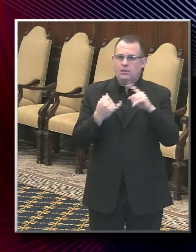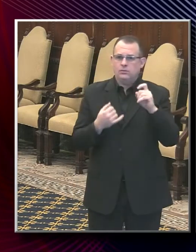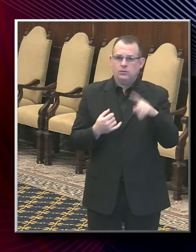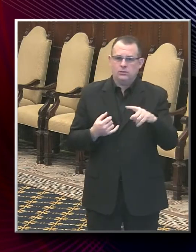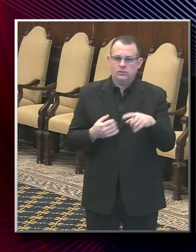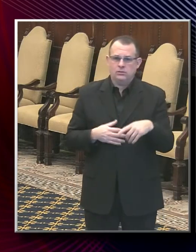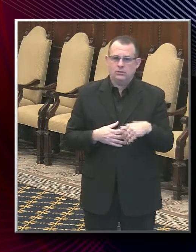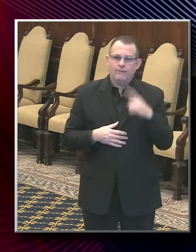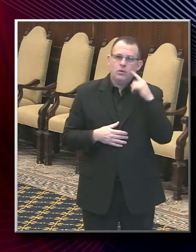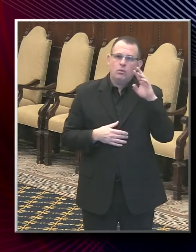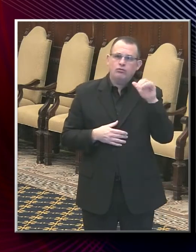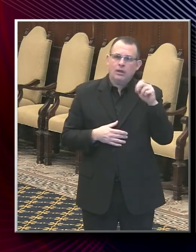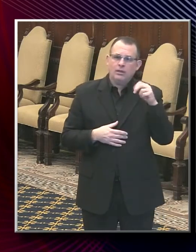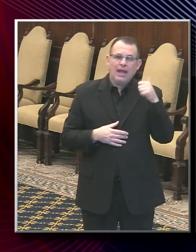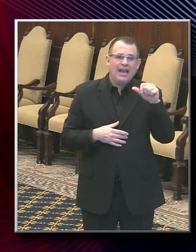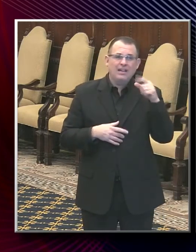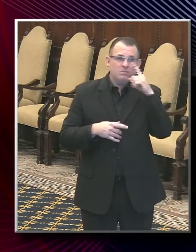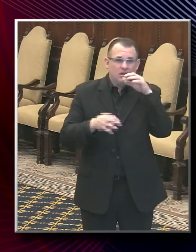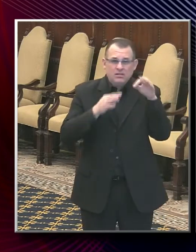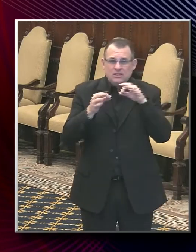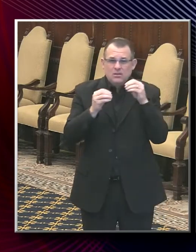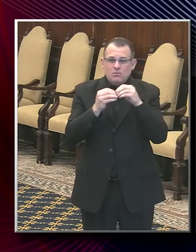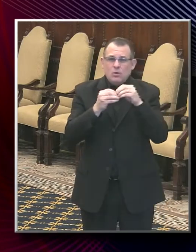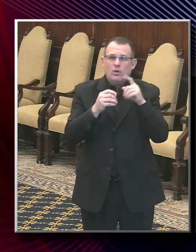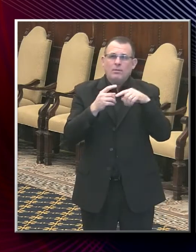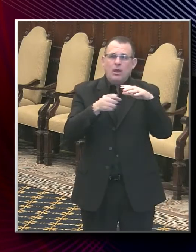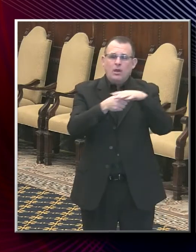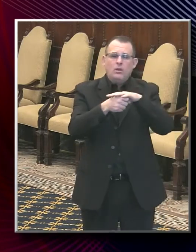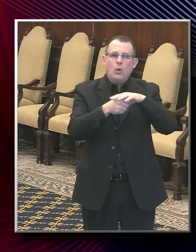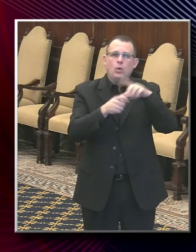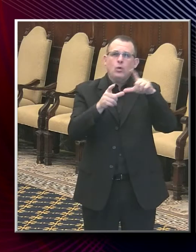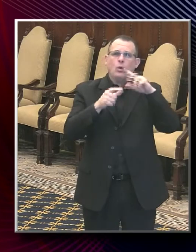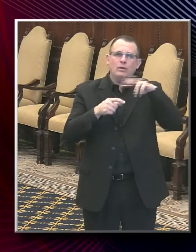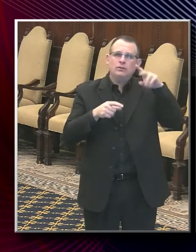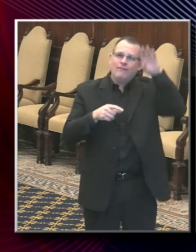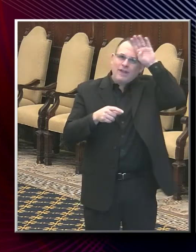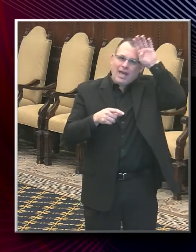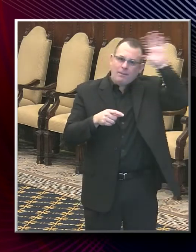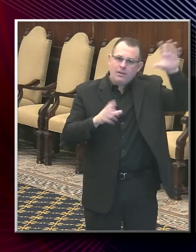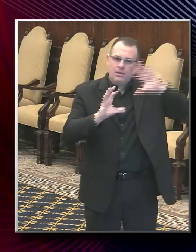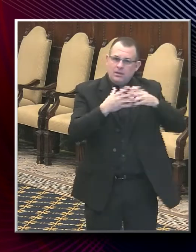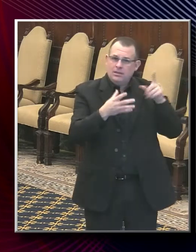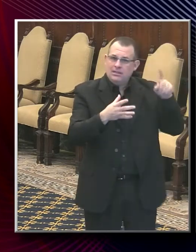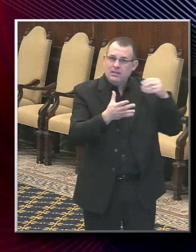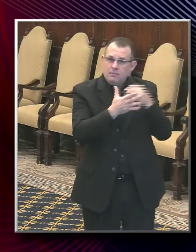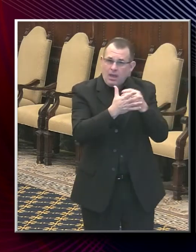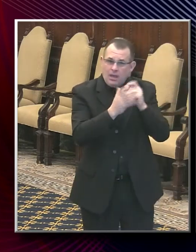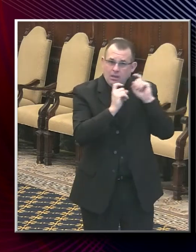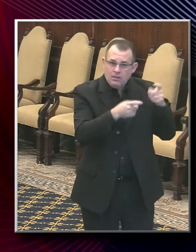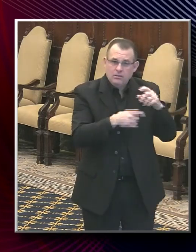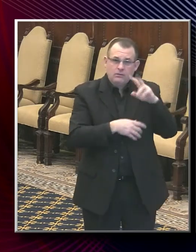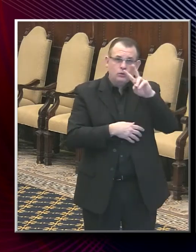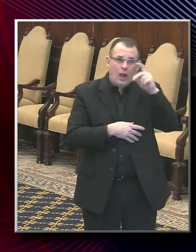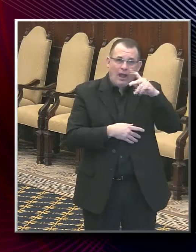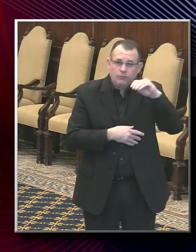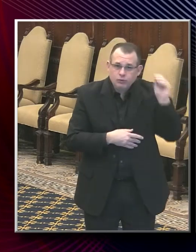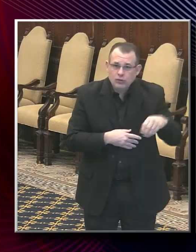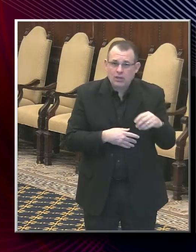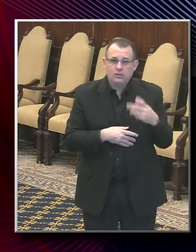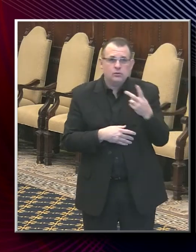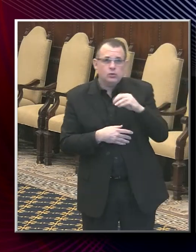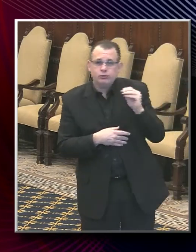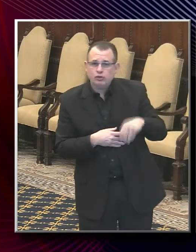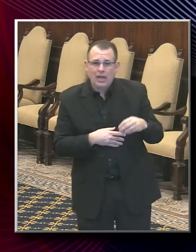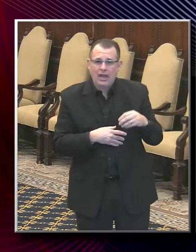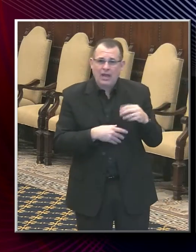could you provide any more details on the Local 22 deal? Did it include raises of 2 or 2.5% or any other adjustments to the current